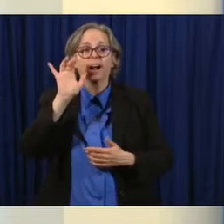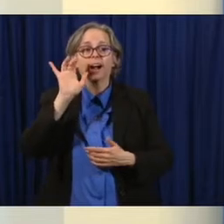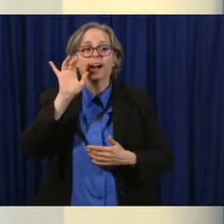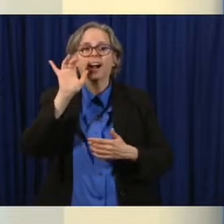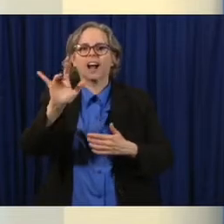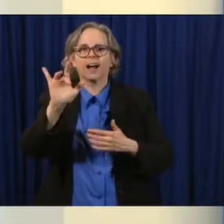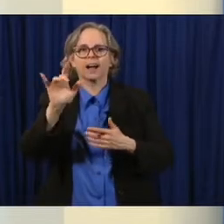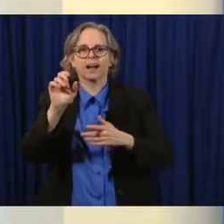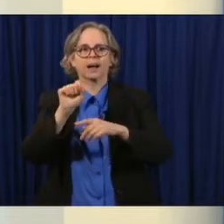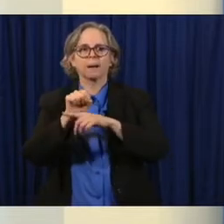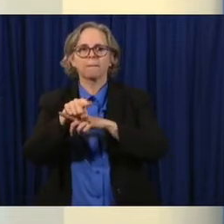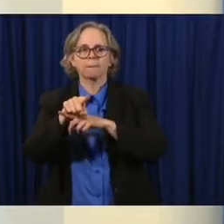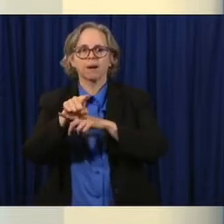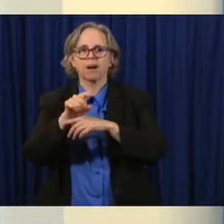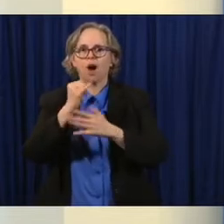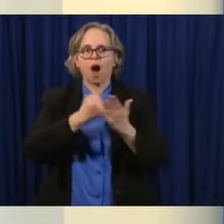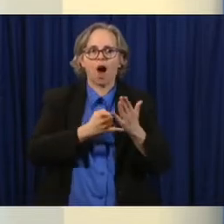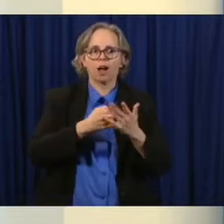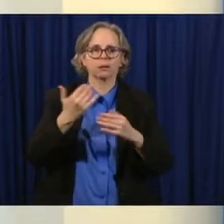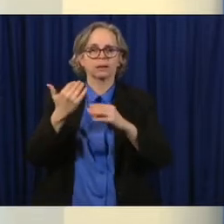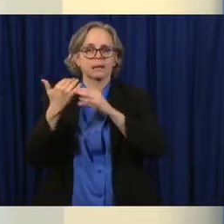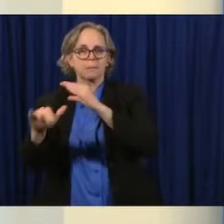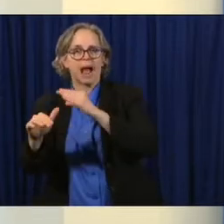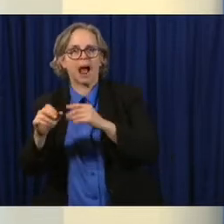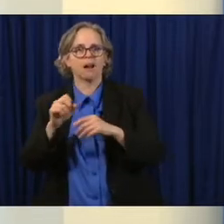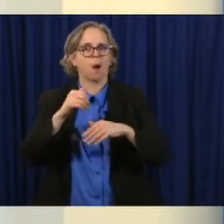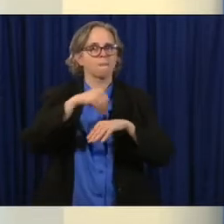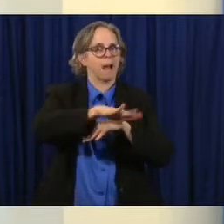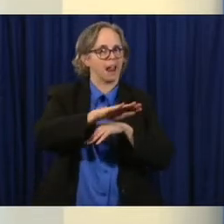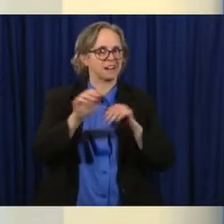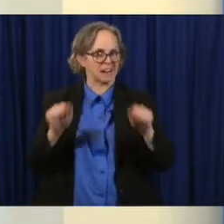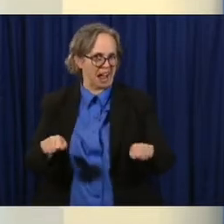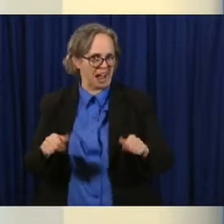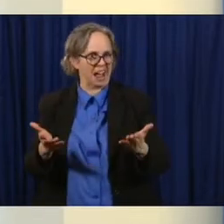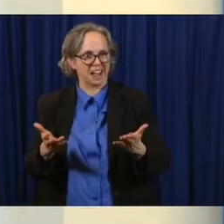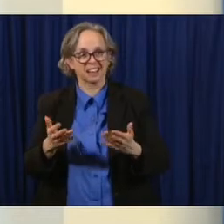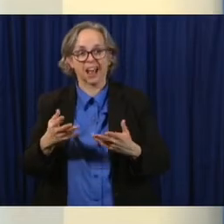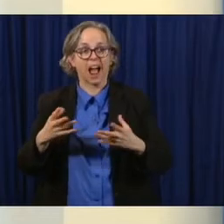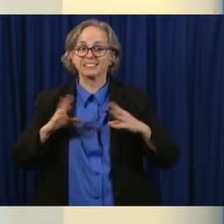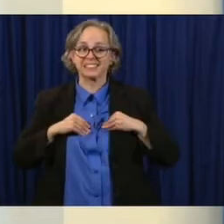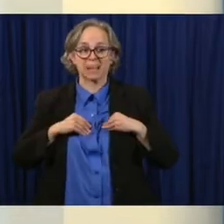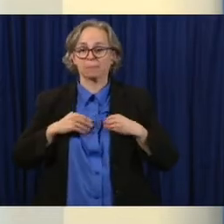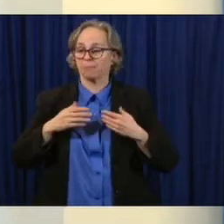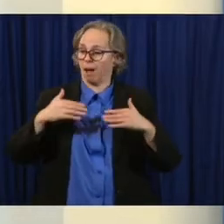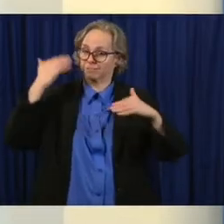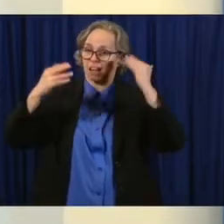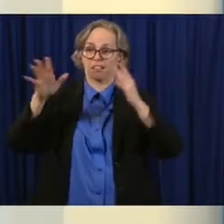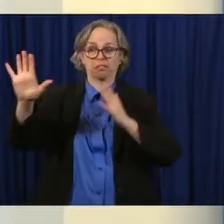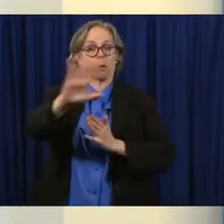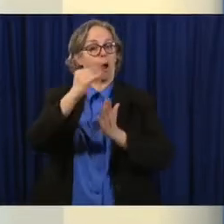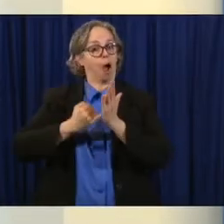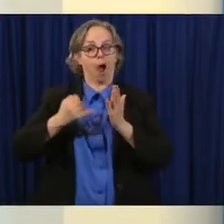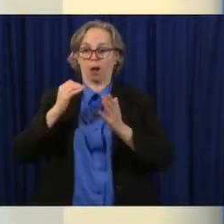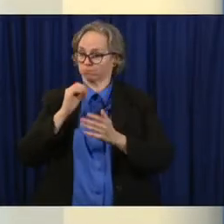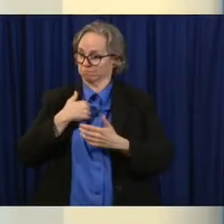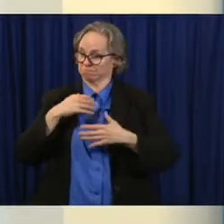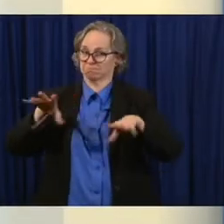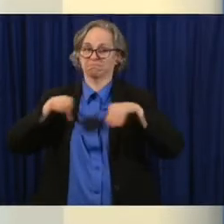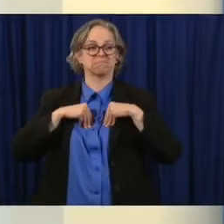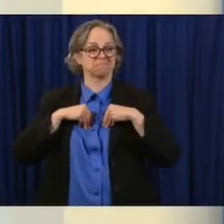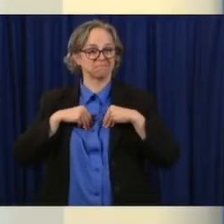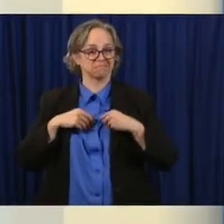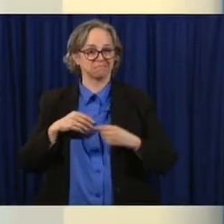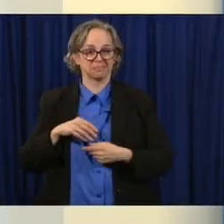it to us or you can email it to us. And I'll take adult artwork as well. We have some pretty boring walls at the Ohio Department of Health, and we've been wanting to display